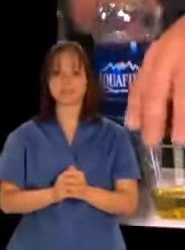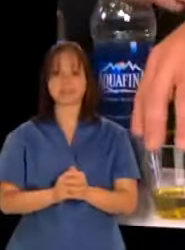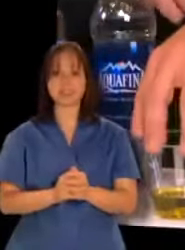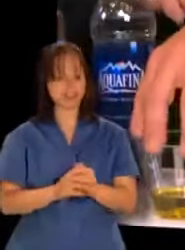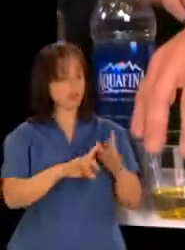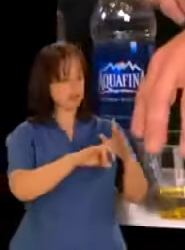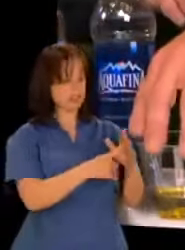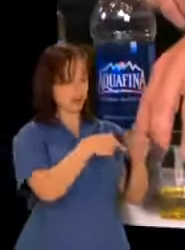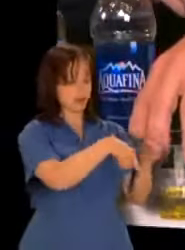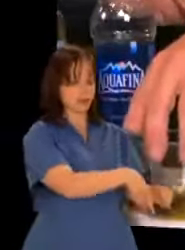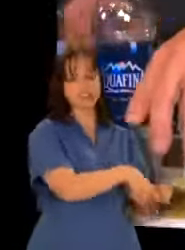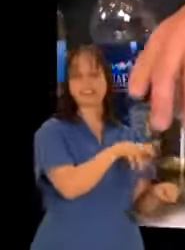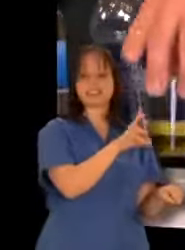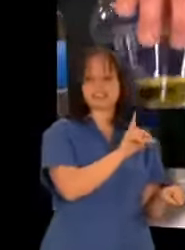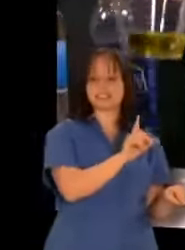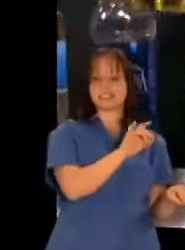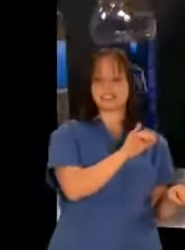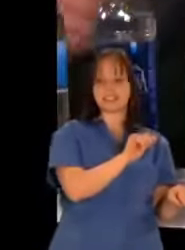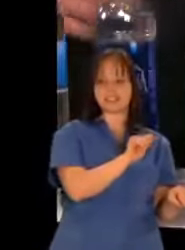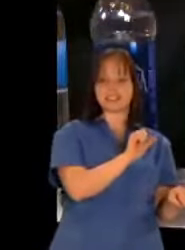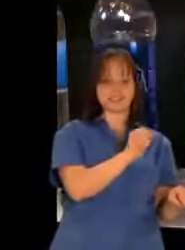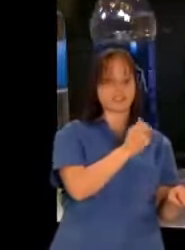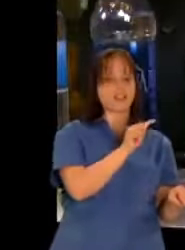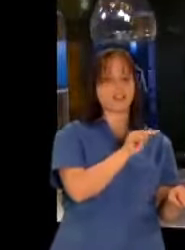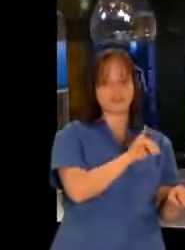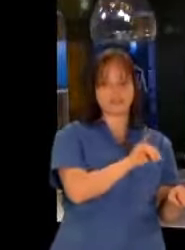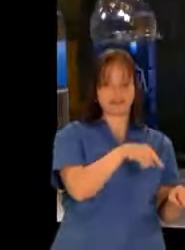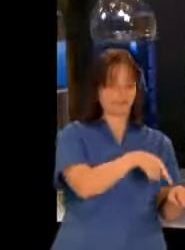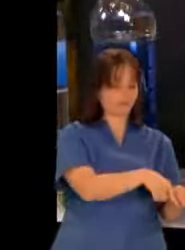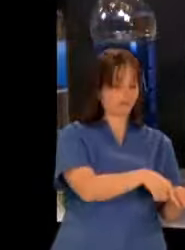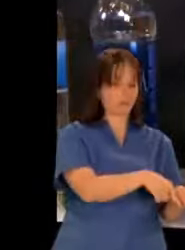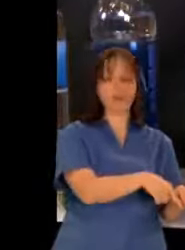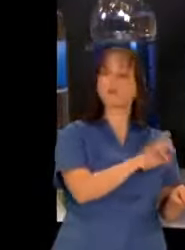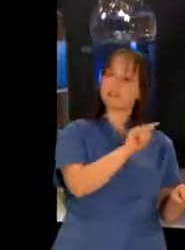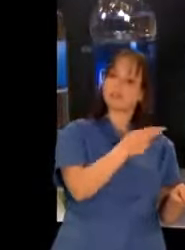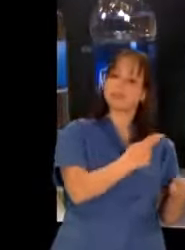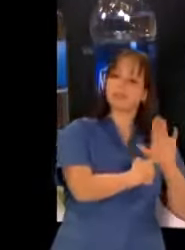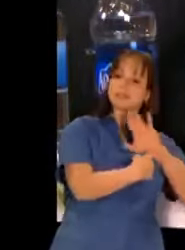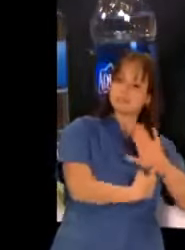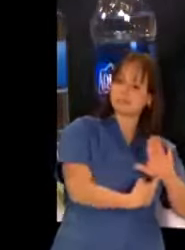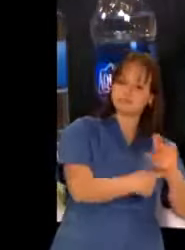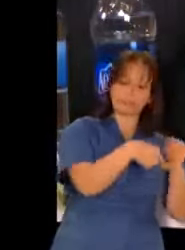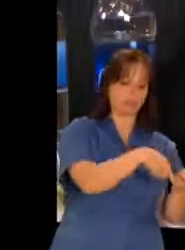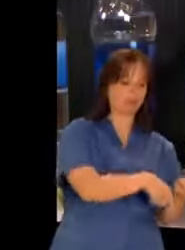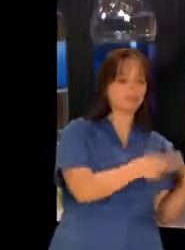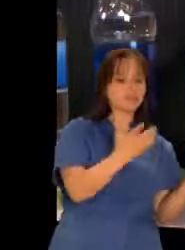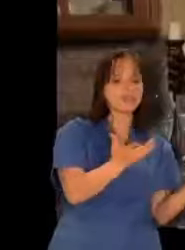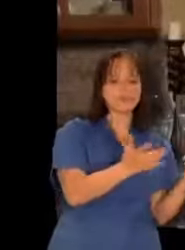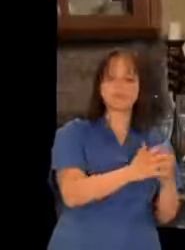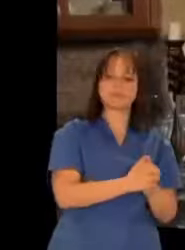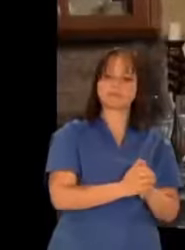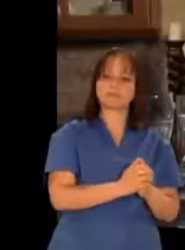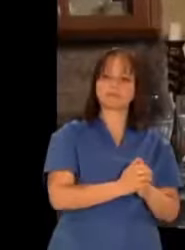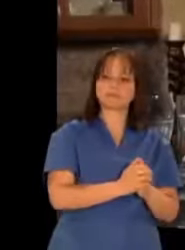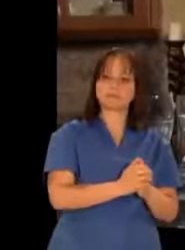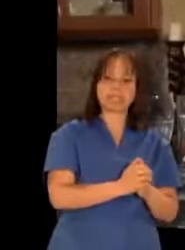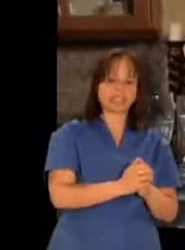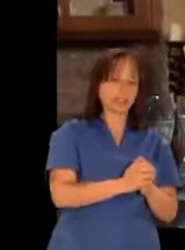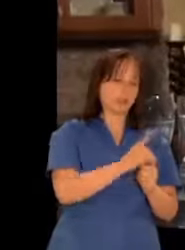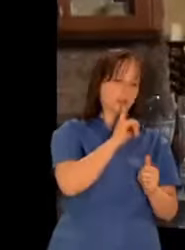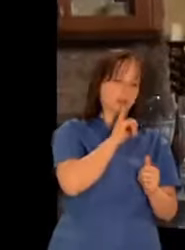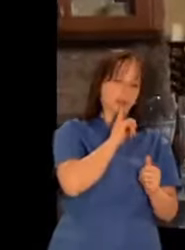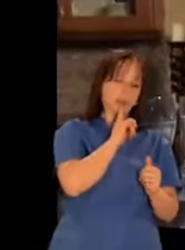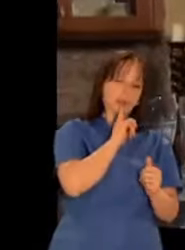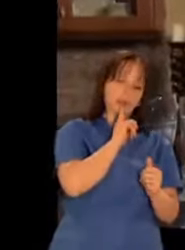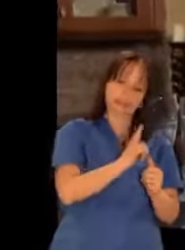go start here with the Dasani water, and we'll use this pH chart here and show. So the Dasani is what? Very acidic. On the